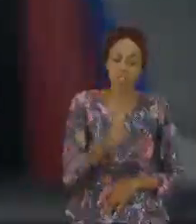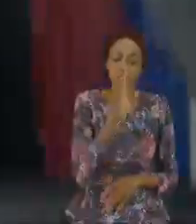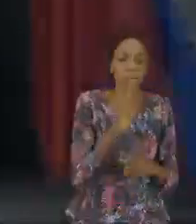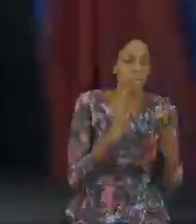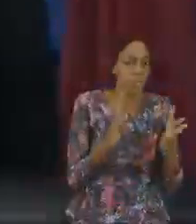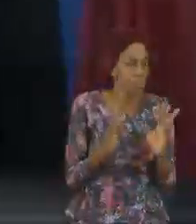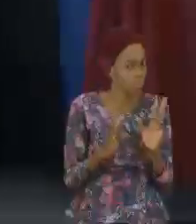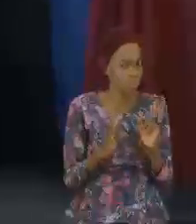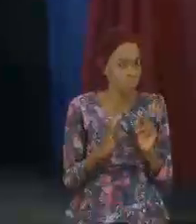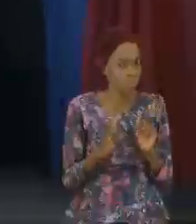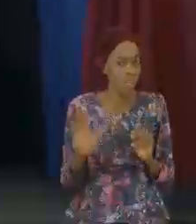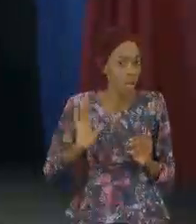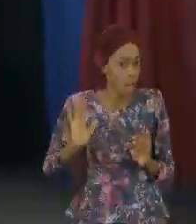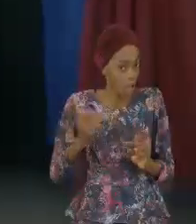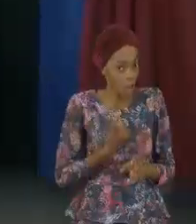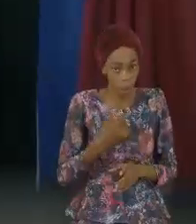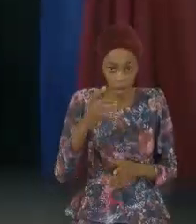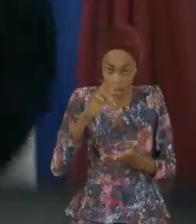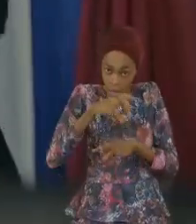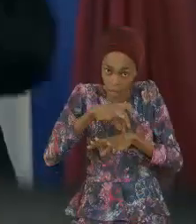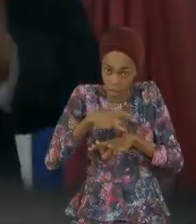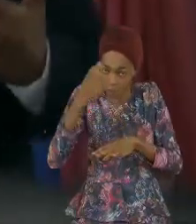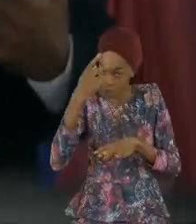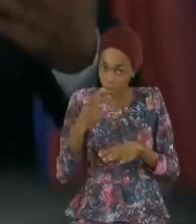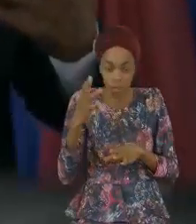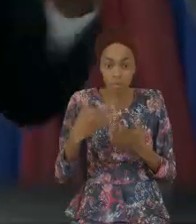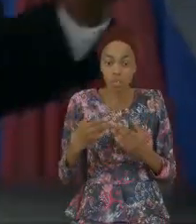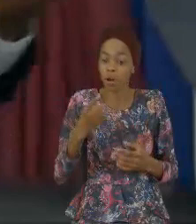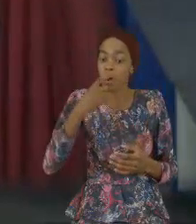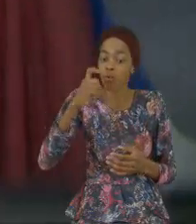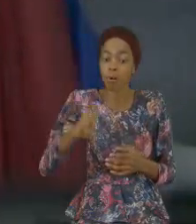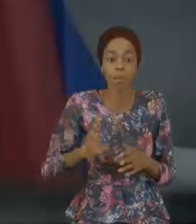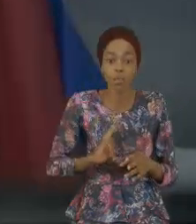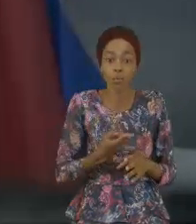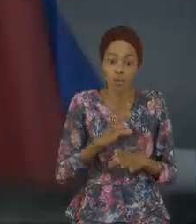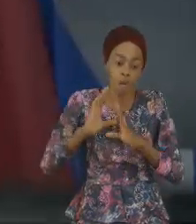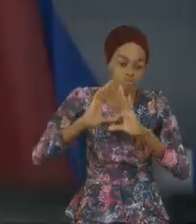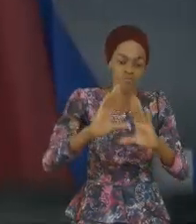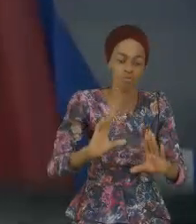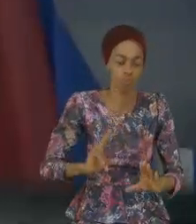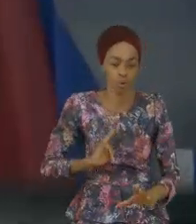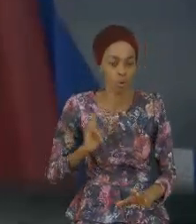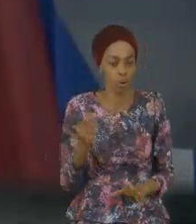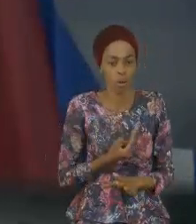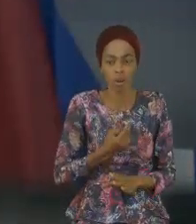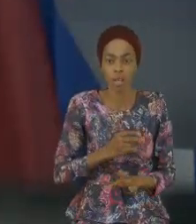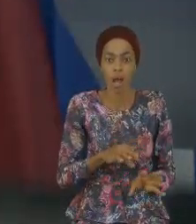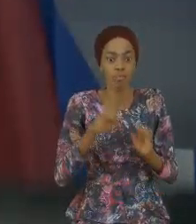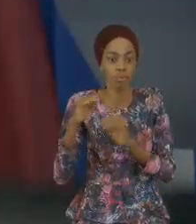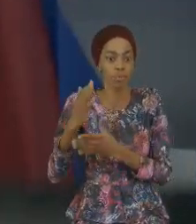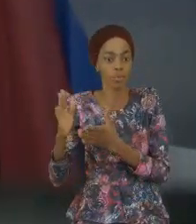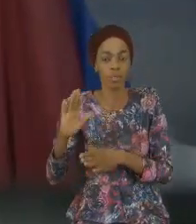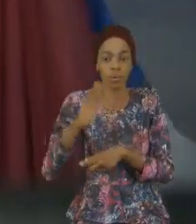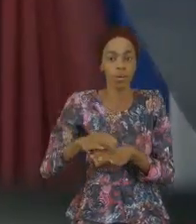Our earthly parents may impose something on us, and the earthly coaches may impose something on